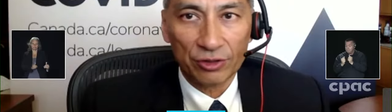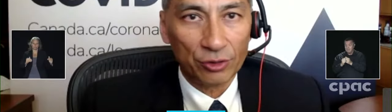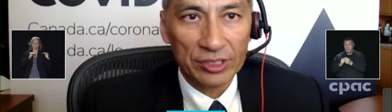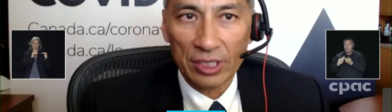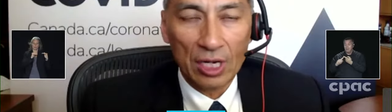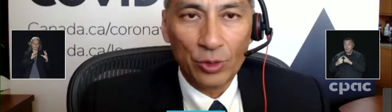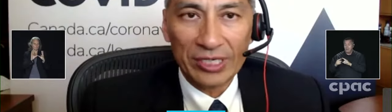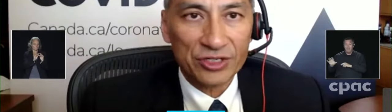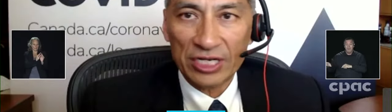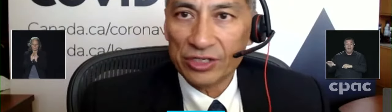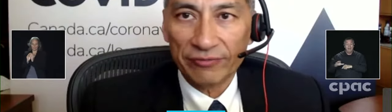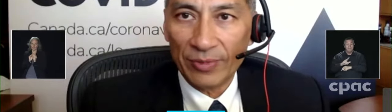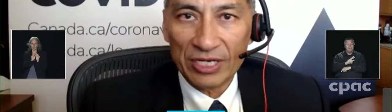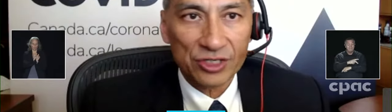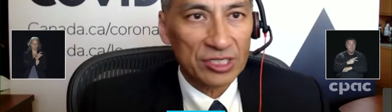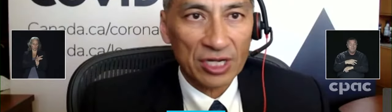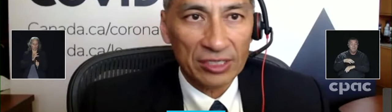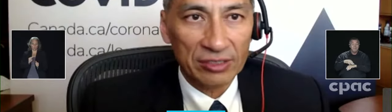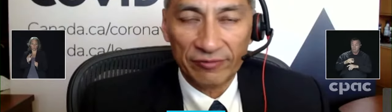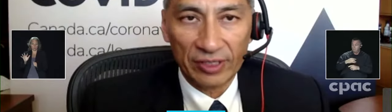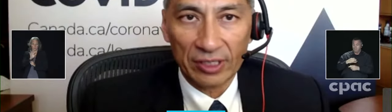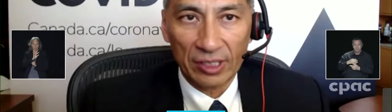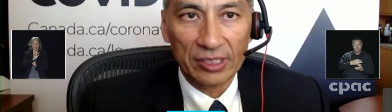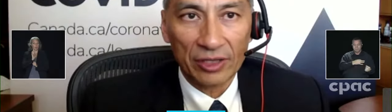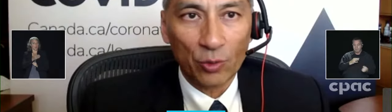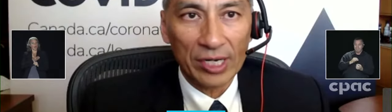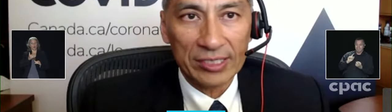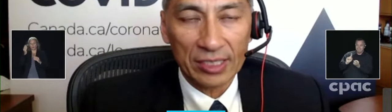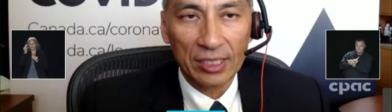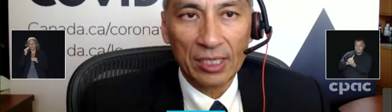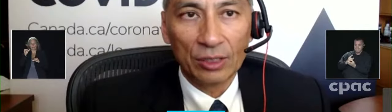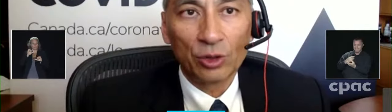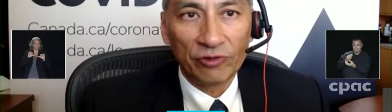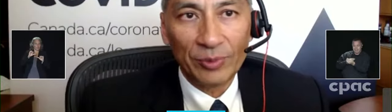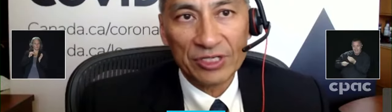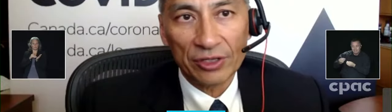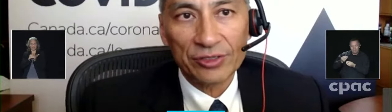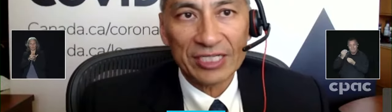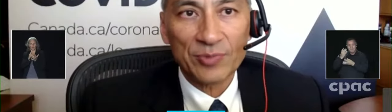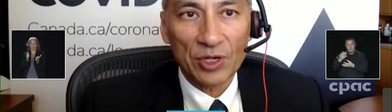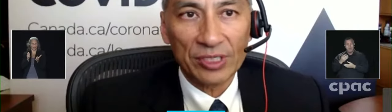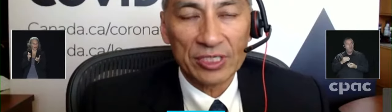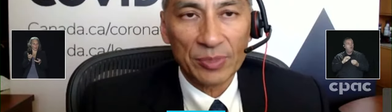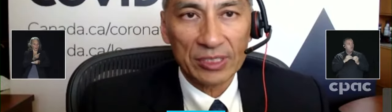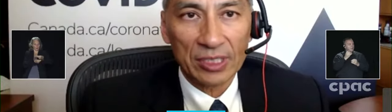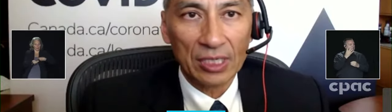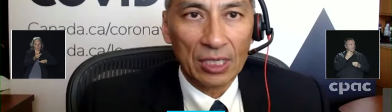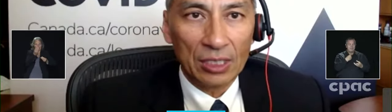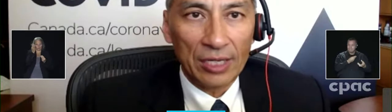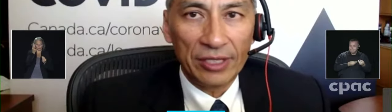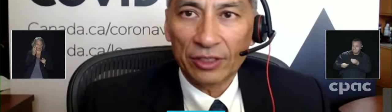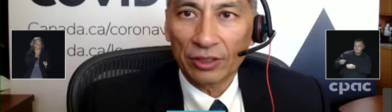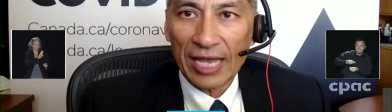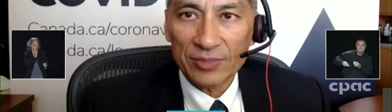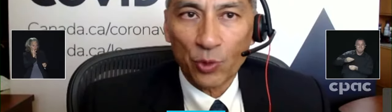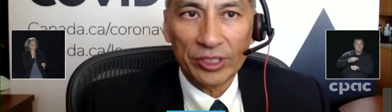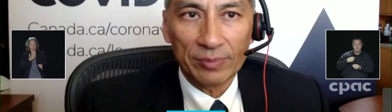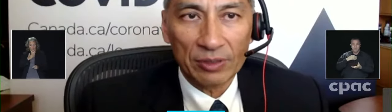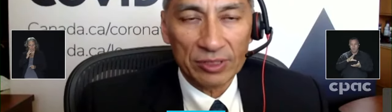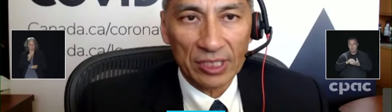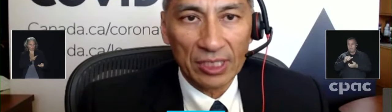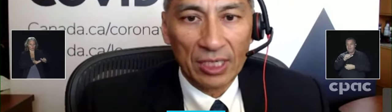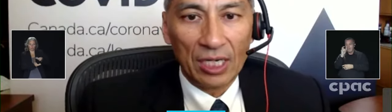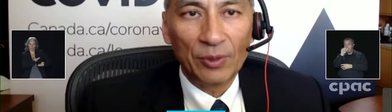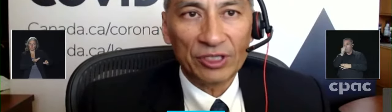provinces and territories. We exchange information, scientific and otherwise, learn from each other's experience. But I think your last